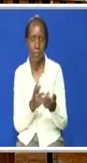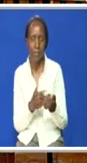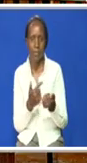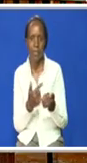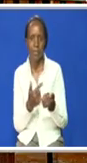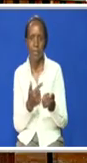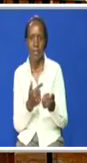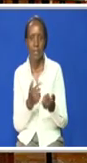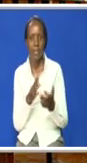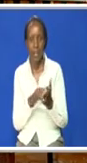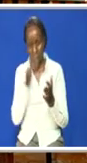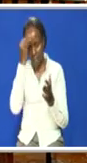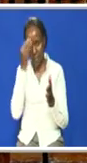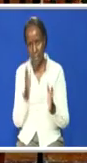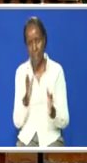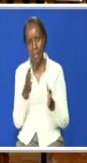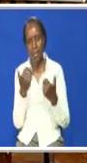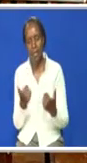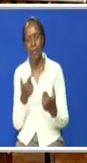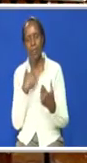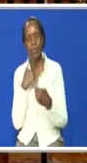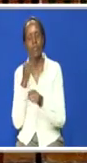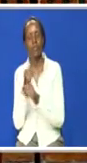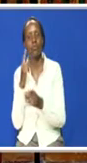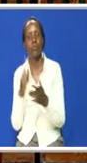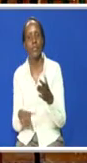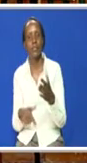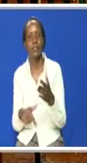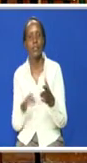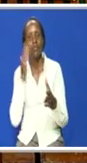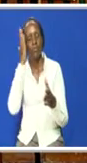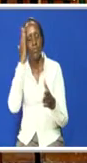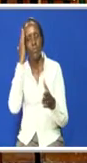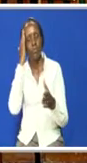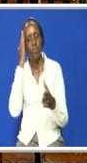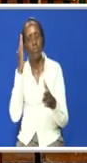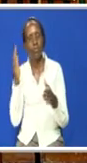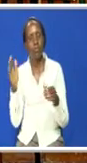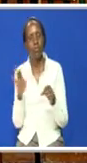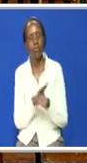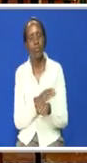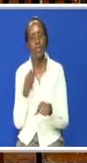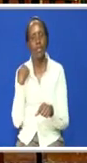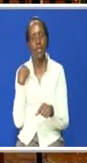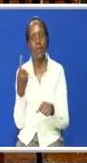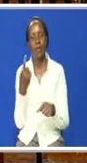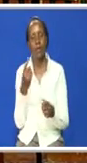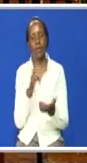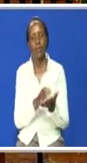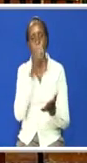Lana, what am I going to do to know the total number of bottle tops that I